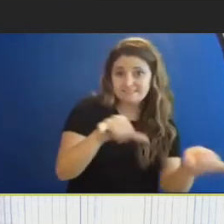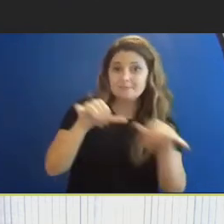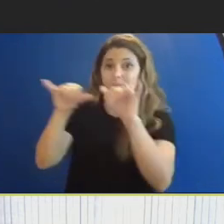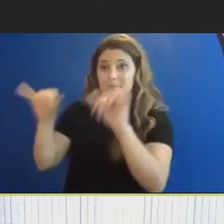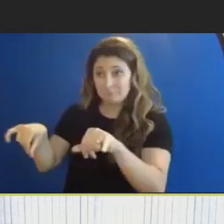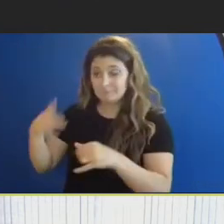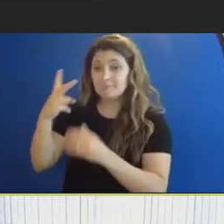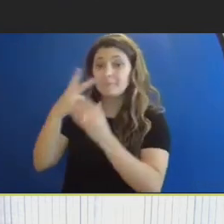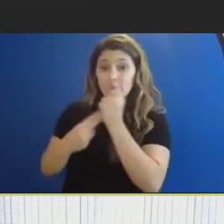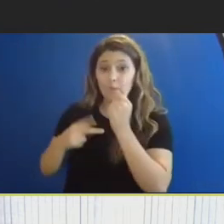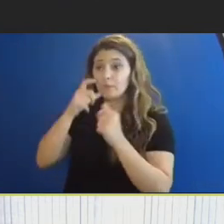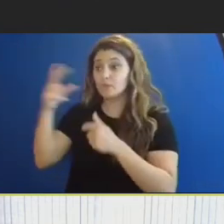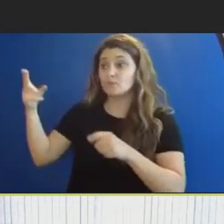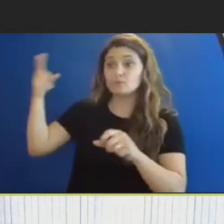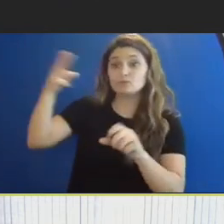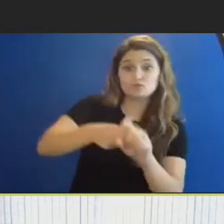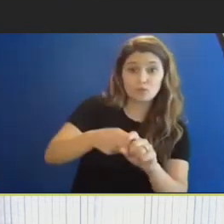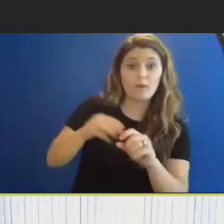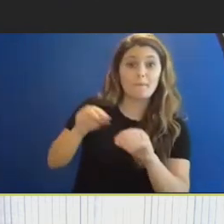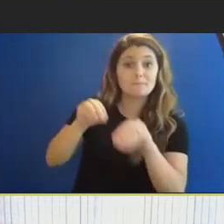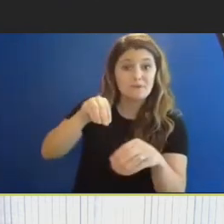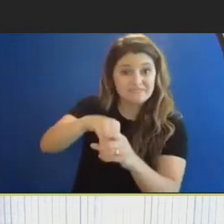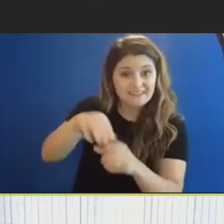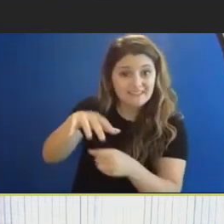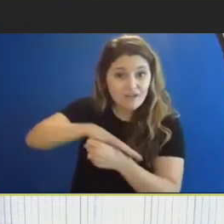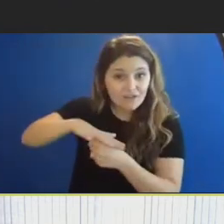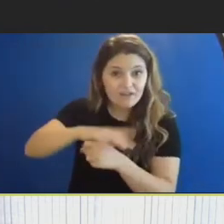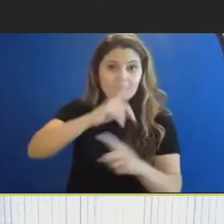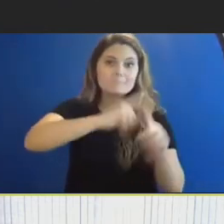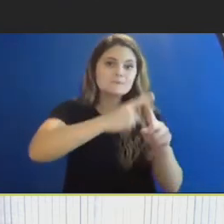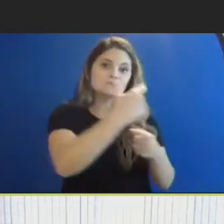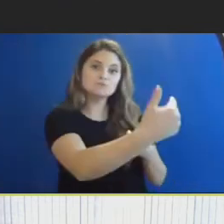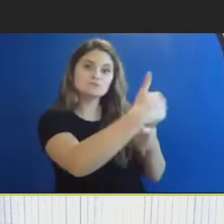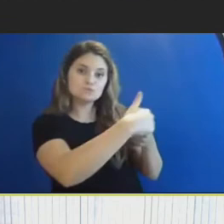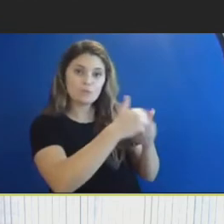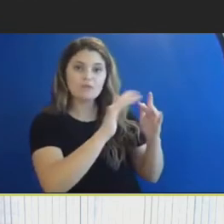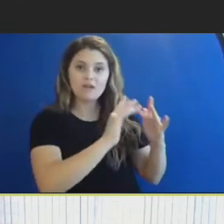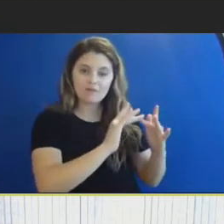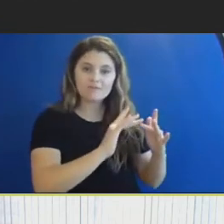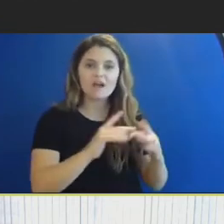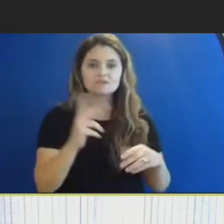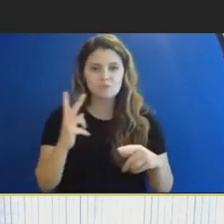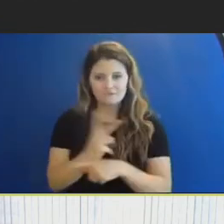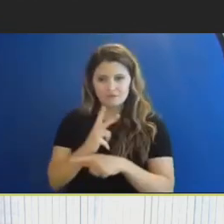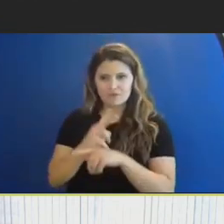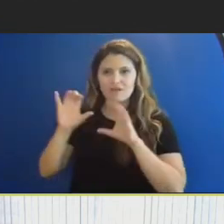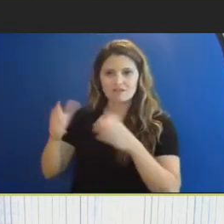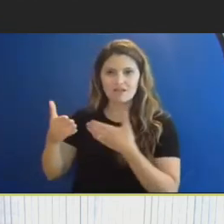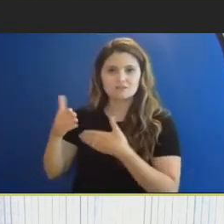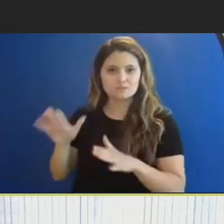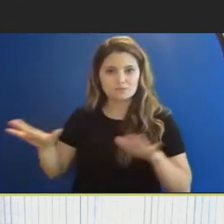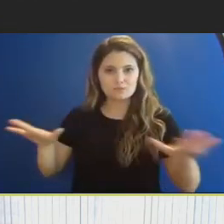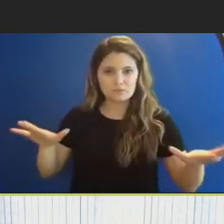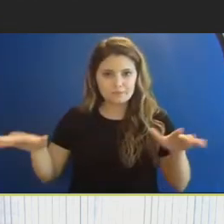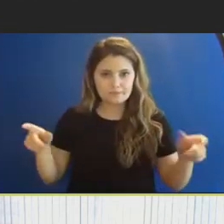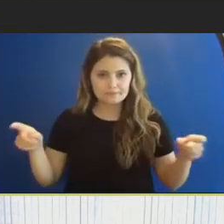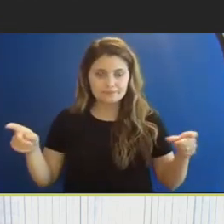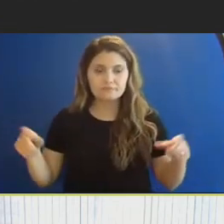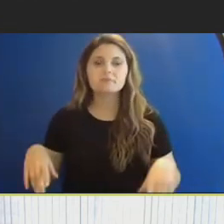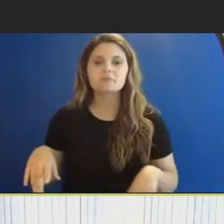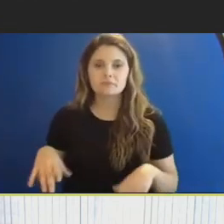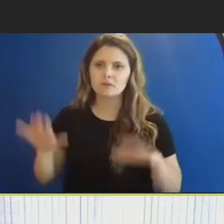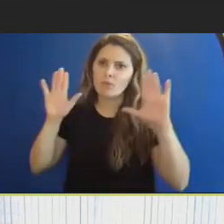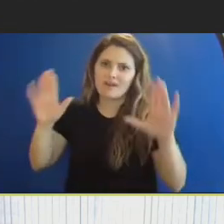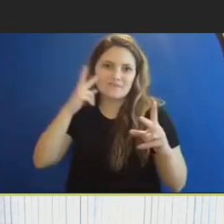and face-to-face. And so just leveling out classes, it's great to see kiddos come in, but we probably are going to need to